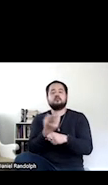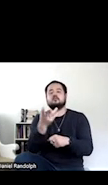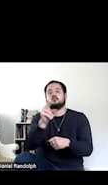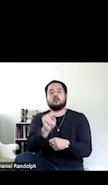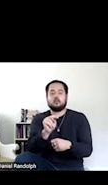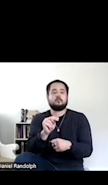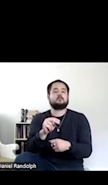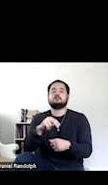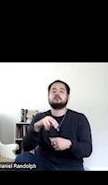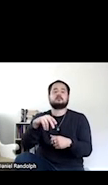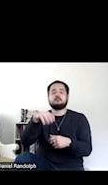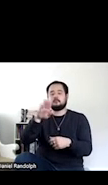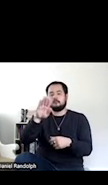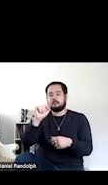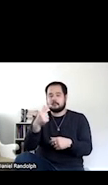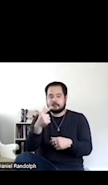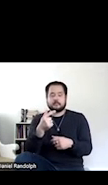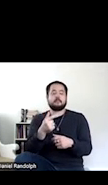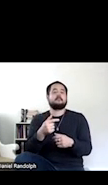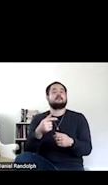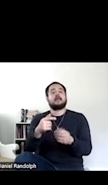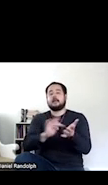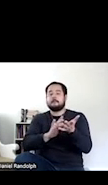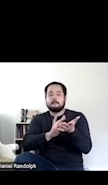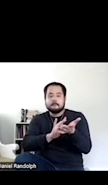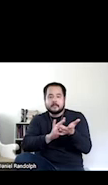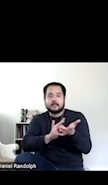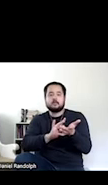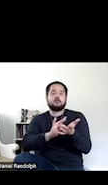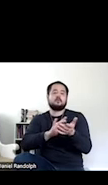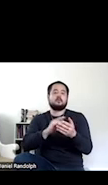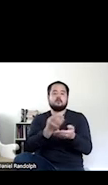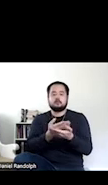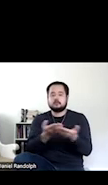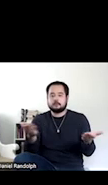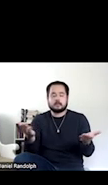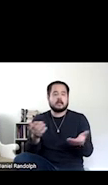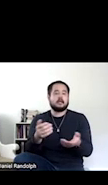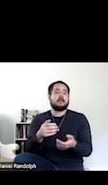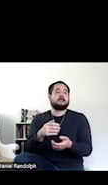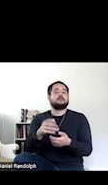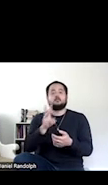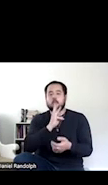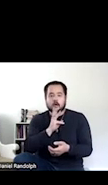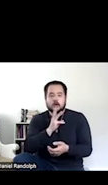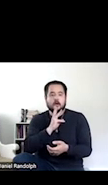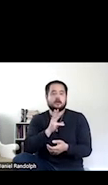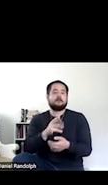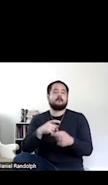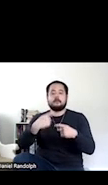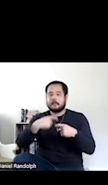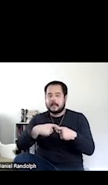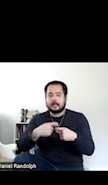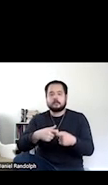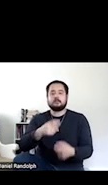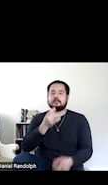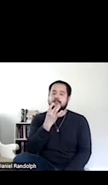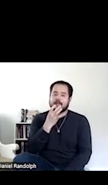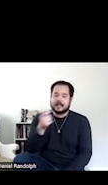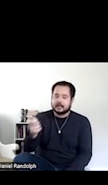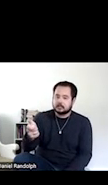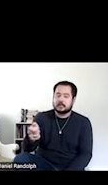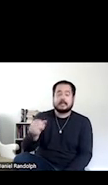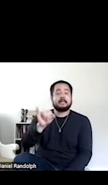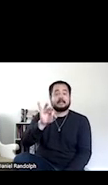your medical supplies in there, water, batteries, flashlight, candles, in case an emergency does happen.